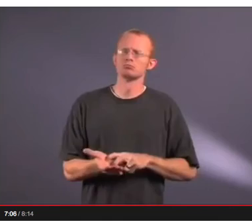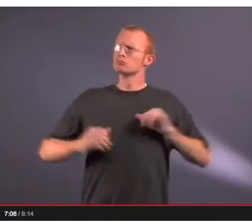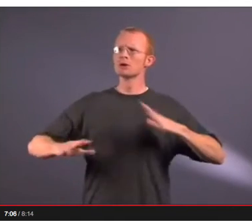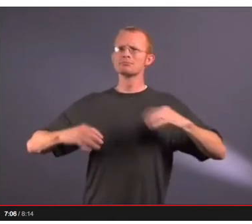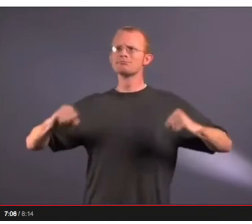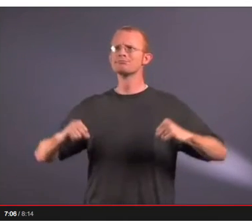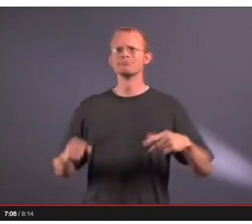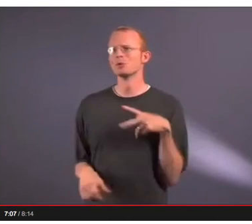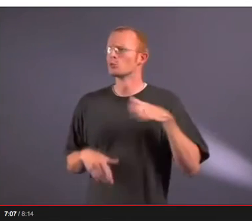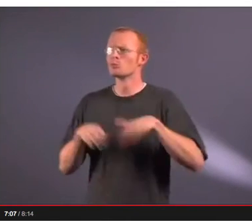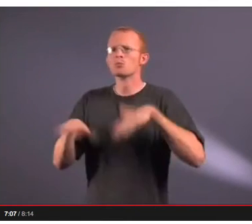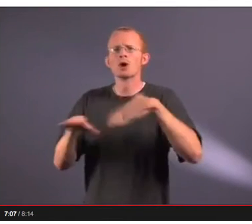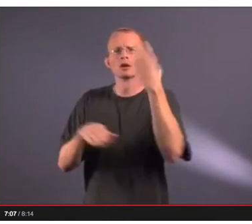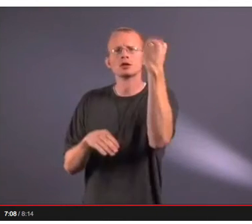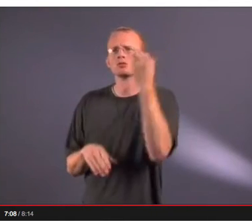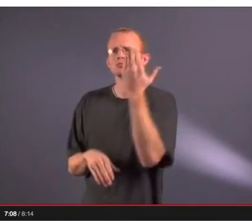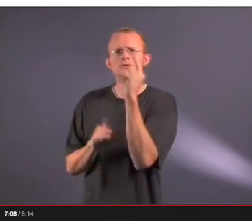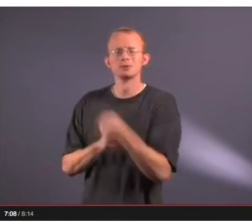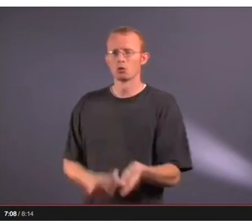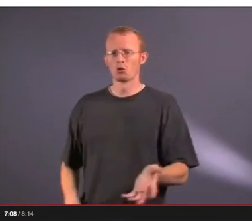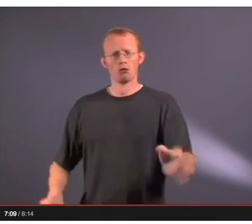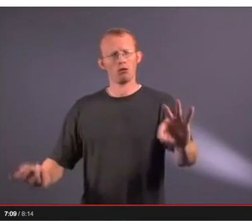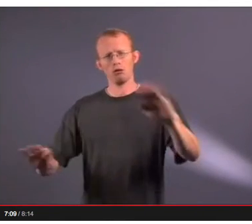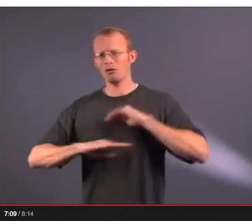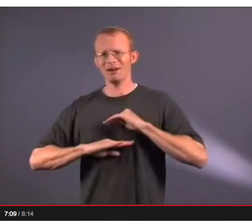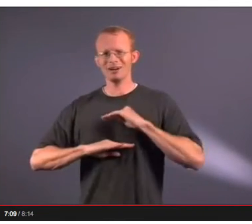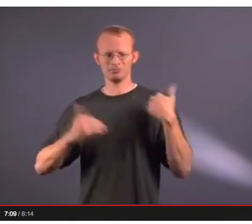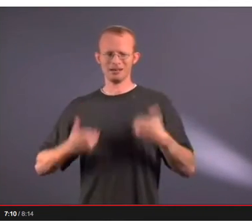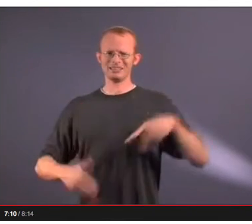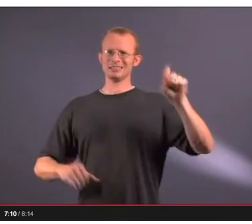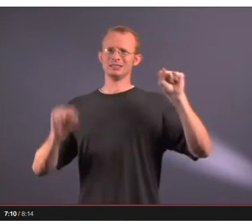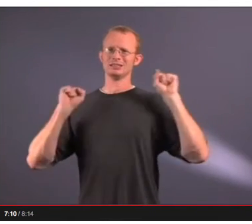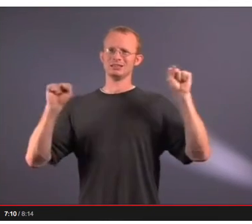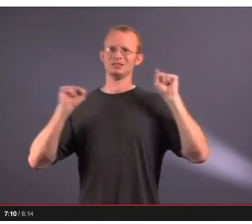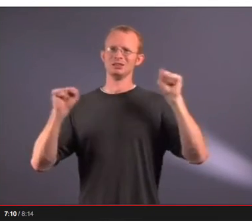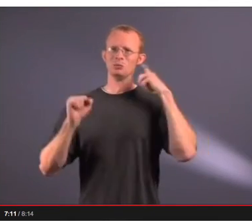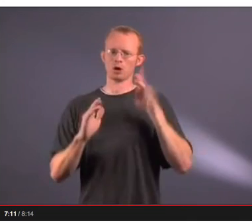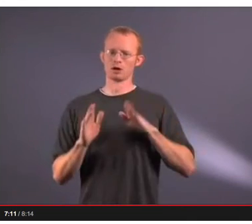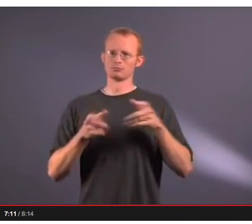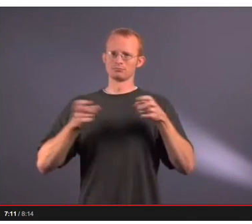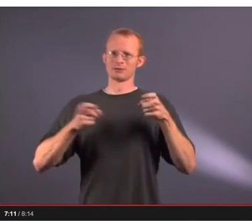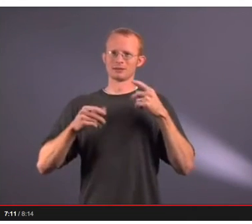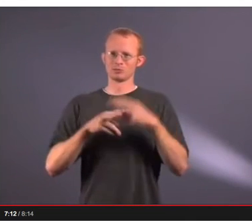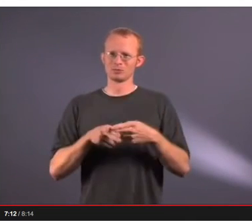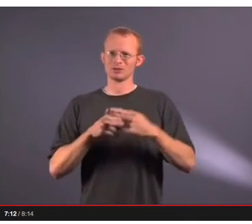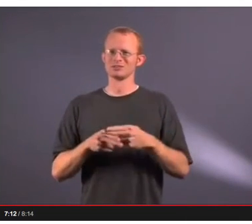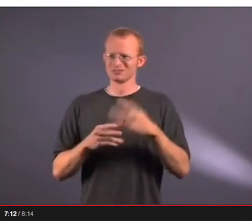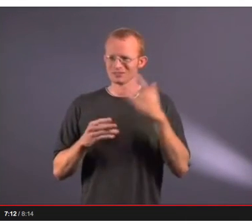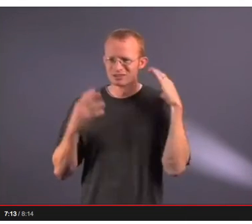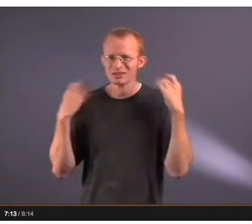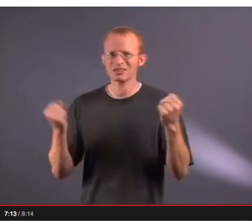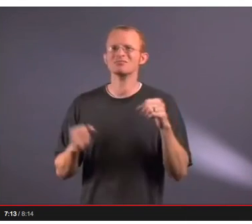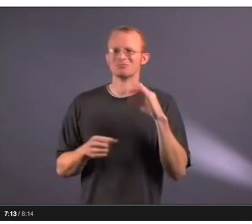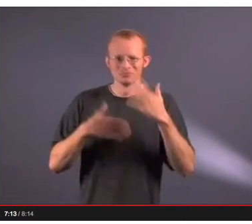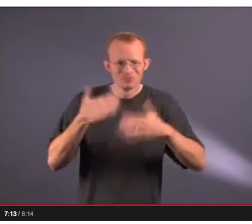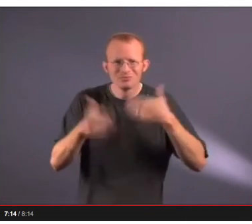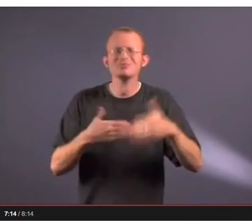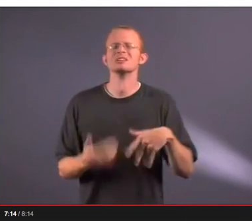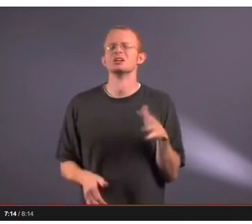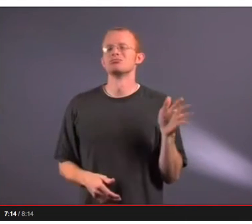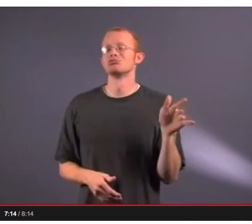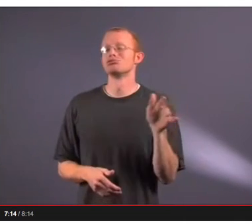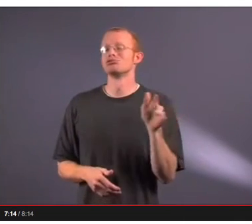have. Maybe in the morning, like you can get up and you can walk and you can have a little bit of exercise during that time. It helps